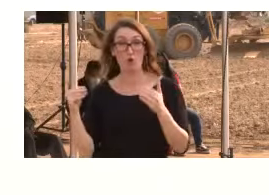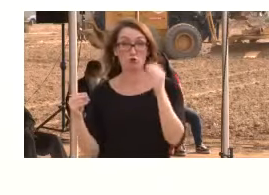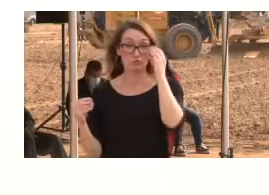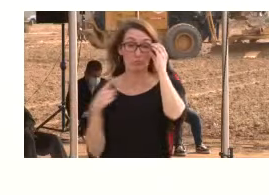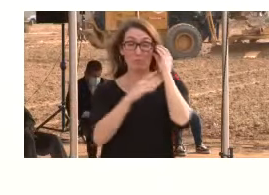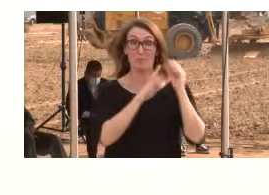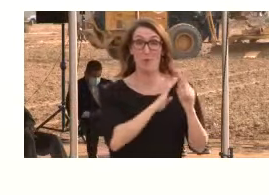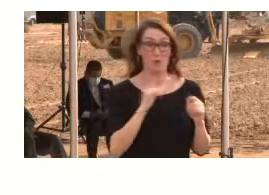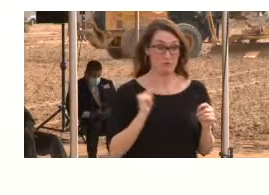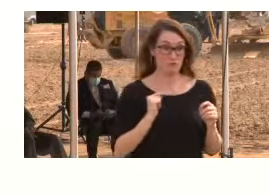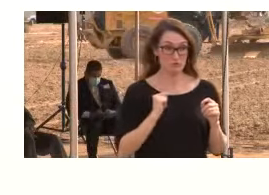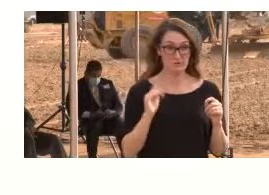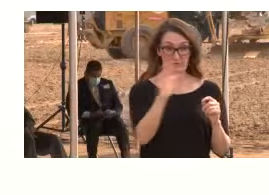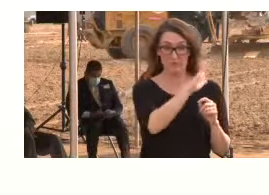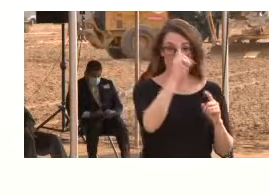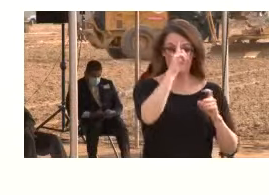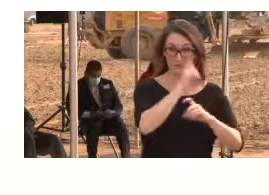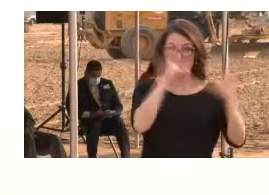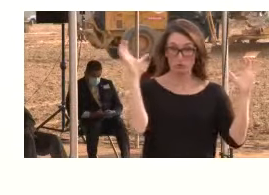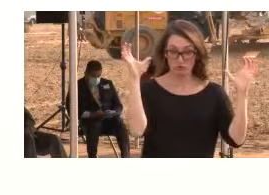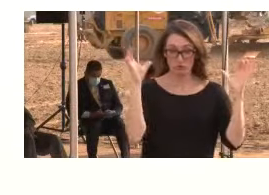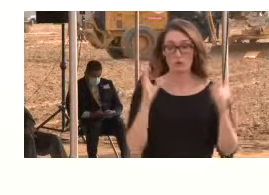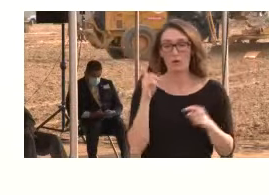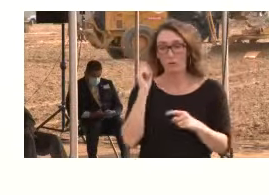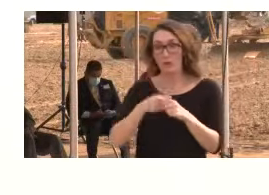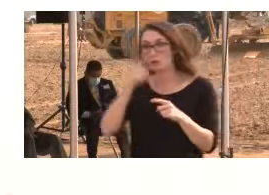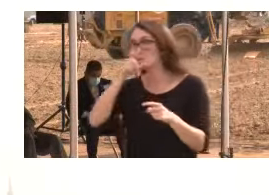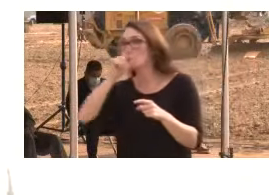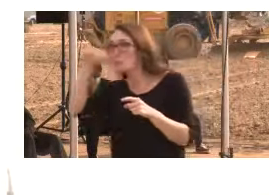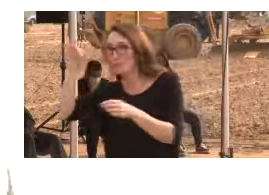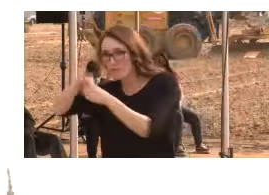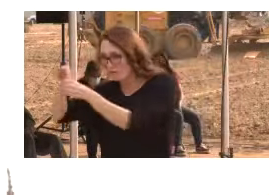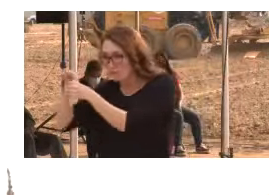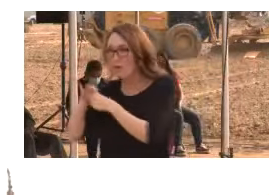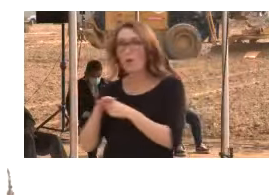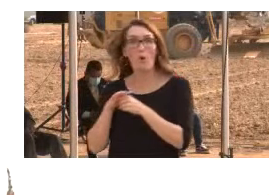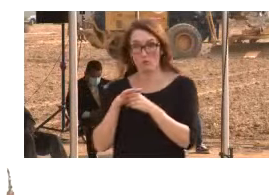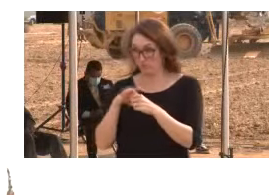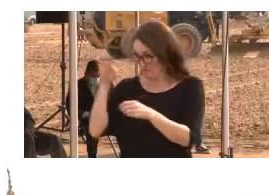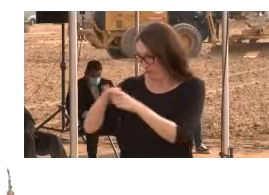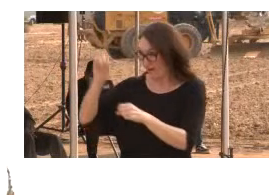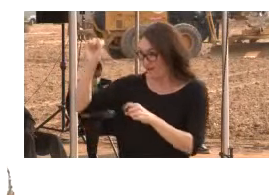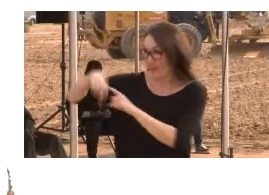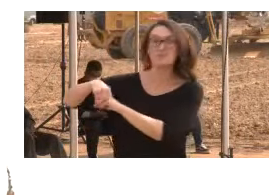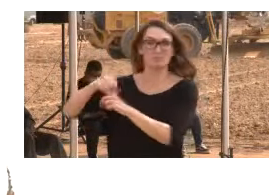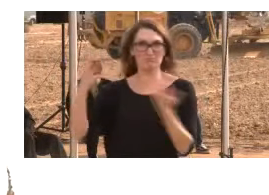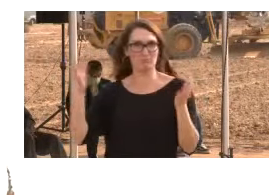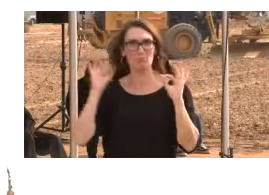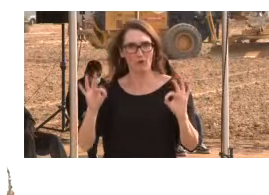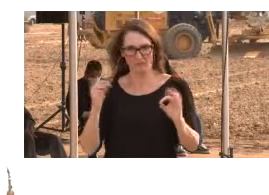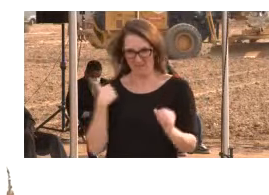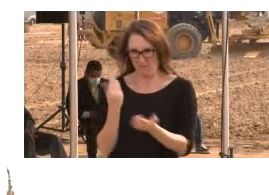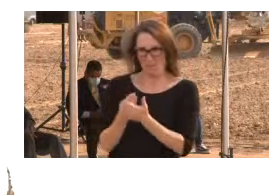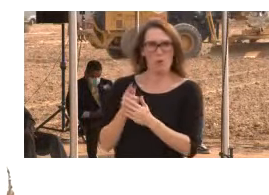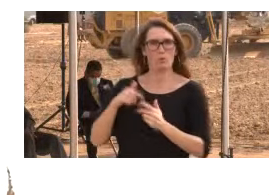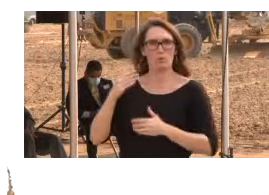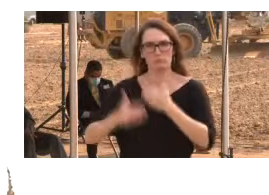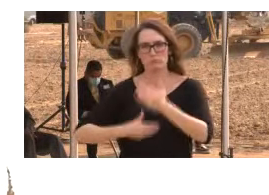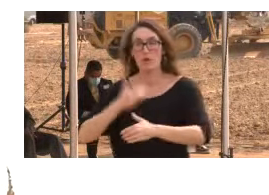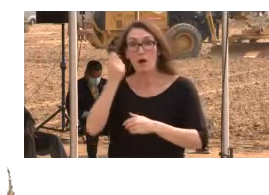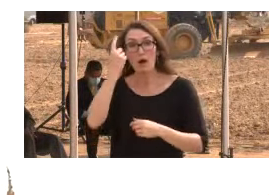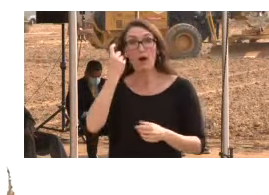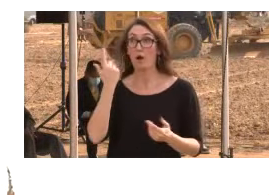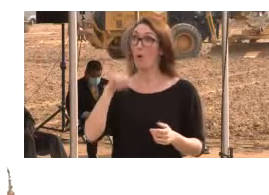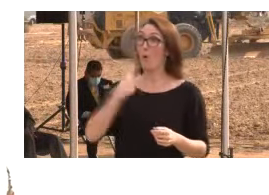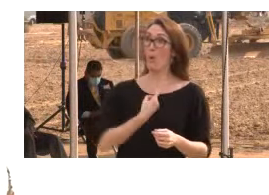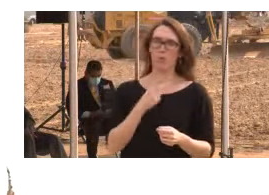Board of Trustees and their vision and the ballot and the voters made this happen. It paid off. We didn't do it alone.